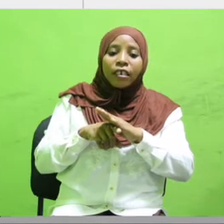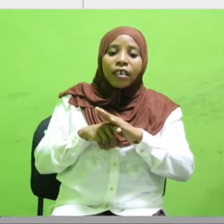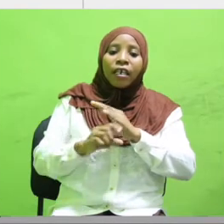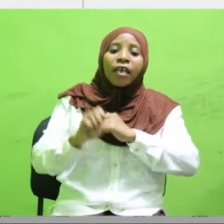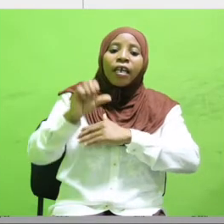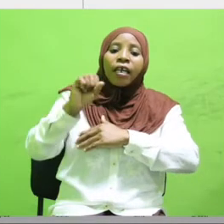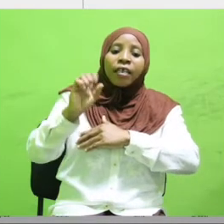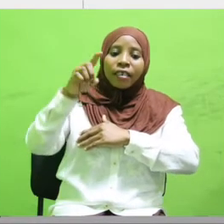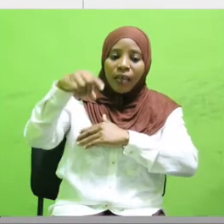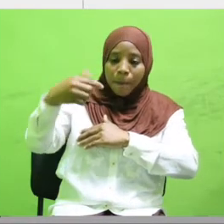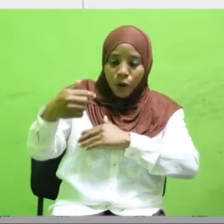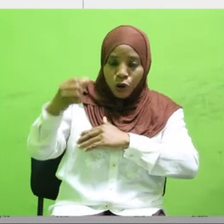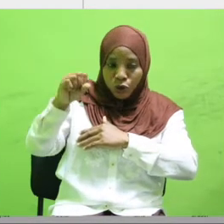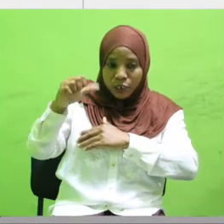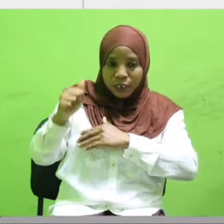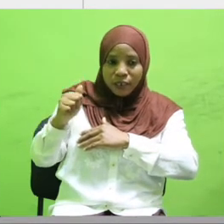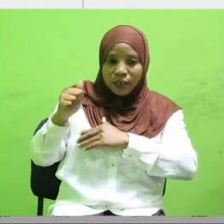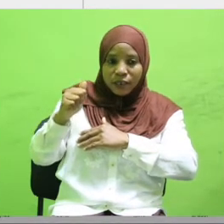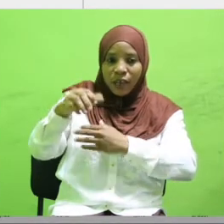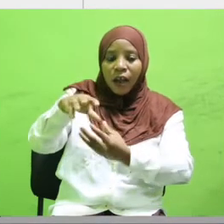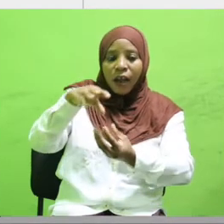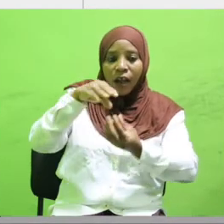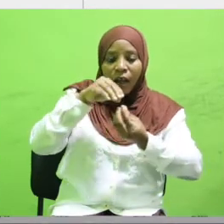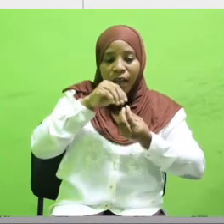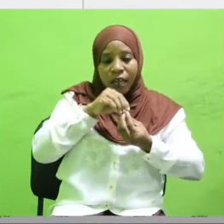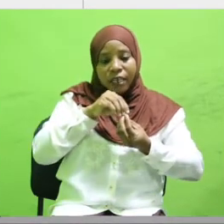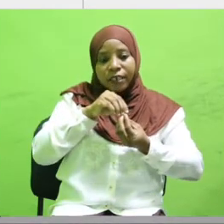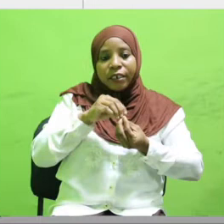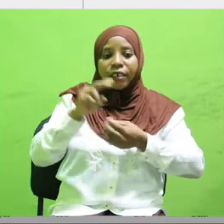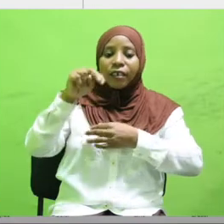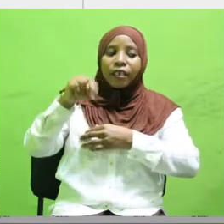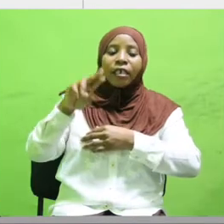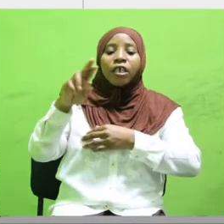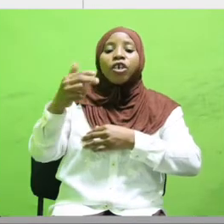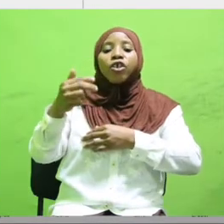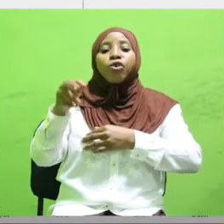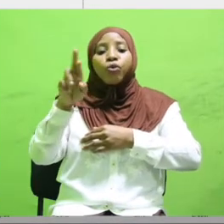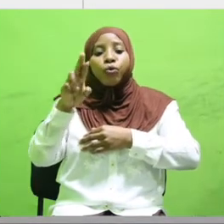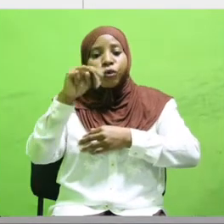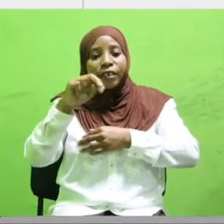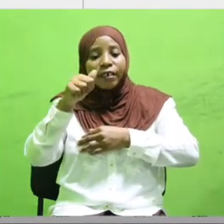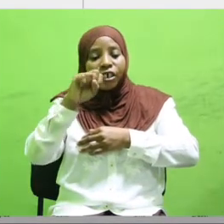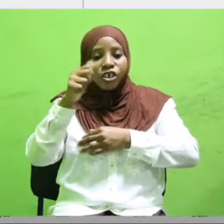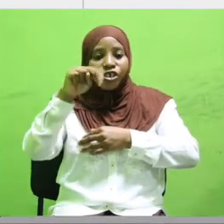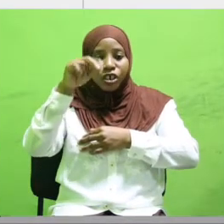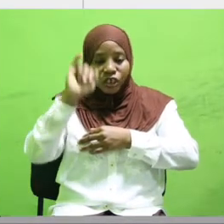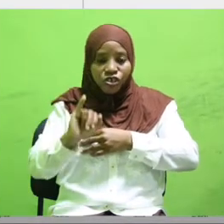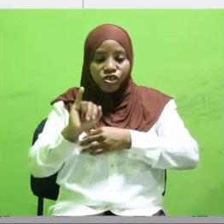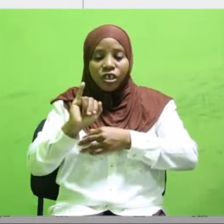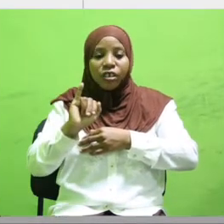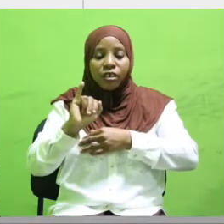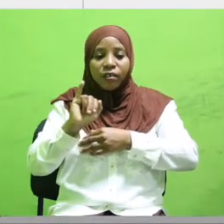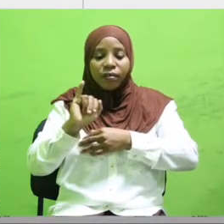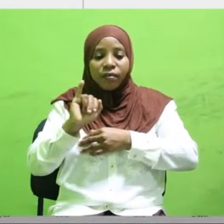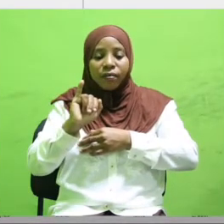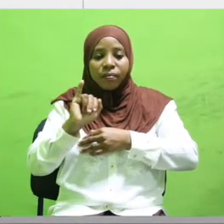modes of eating or the modes of gaining nutrition are either saprophytism, which means they get